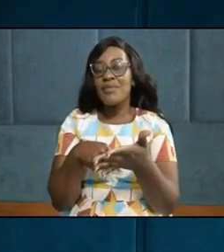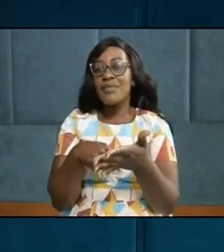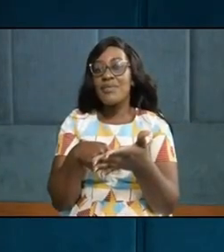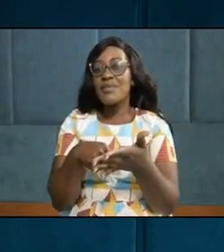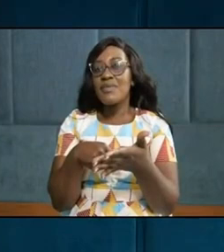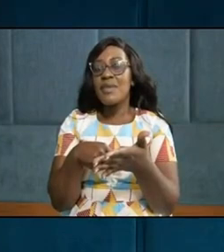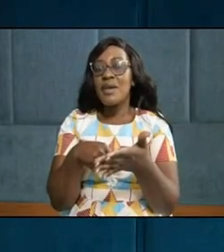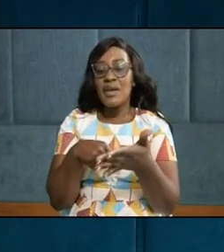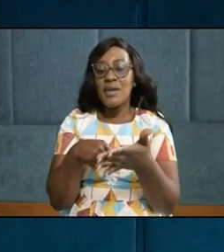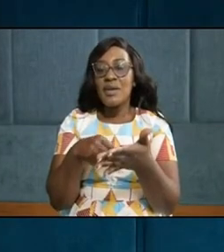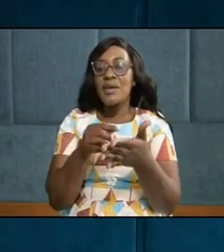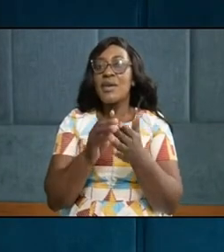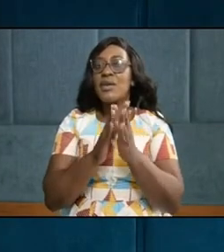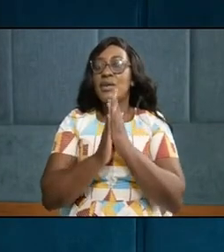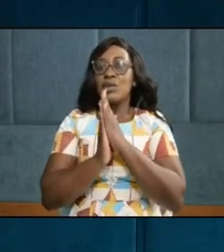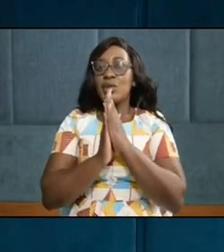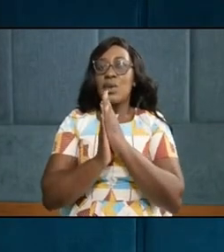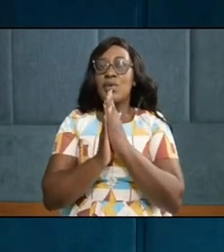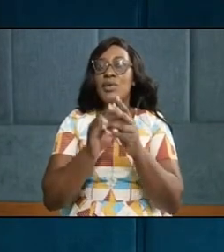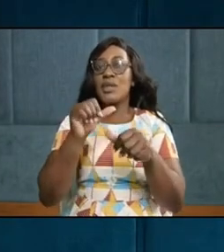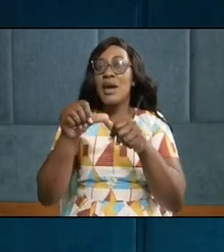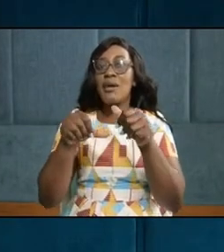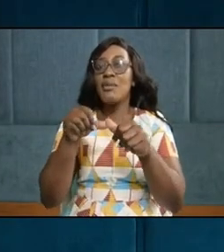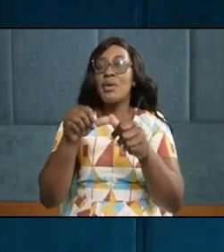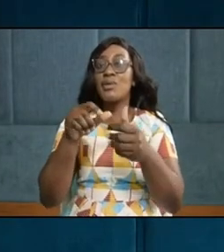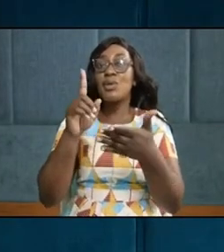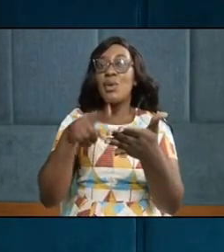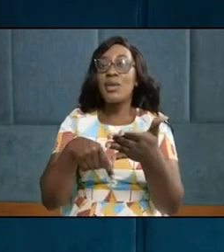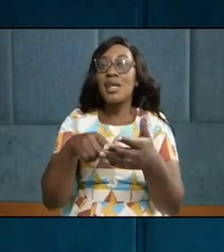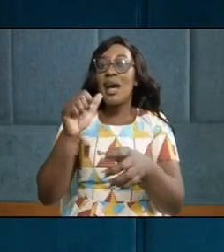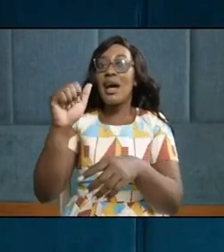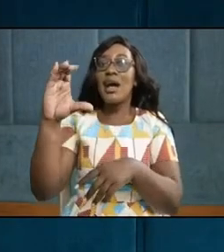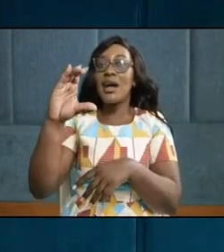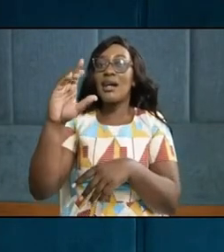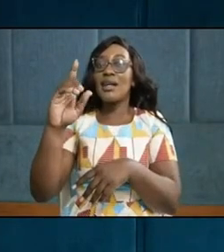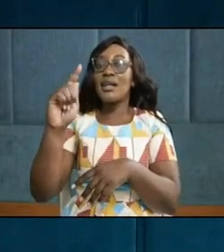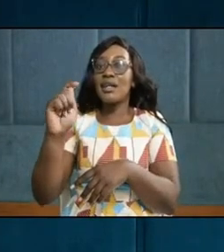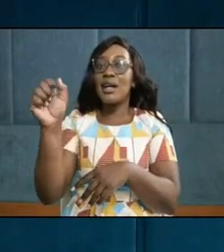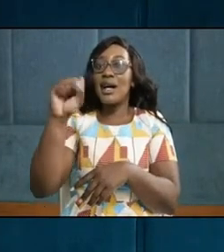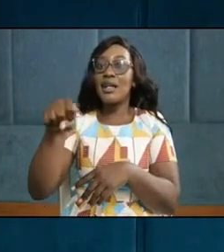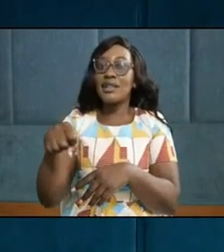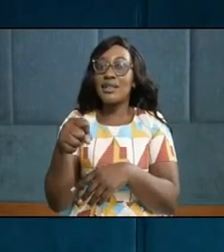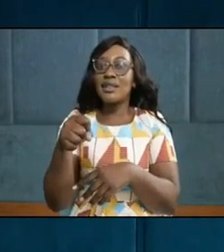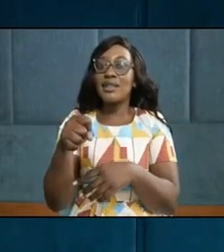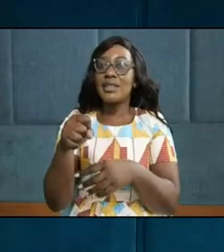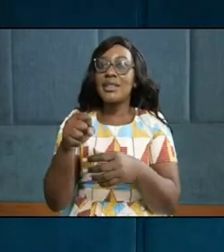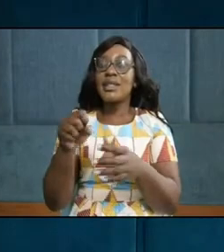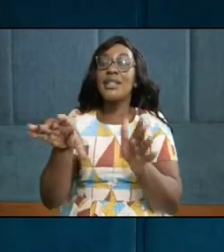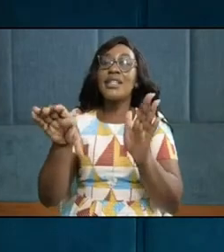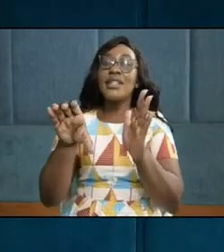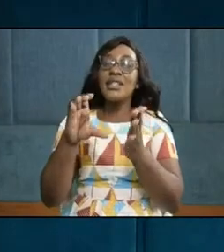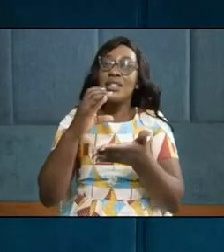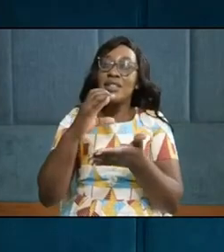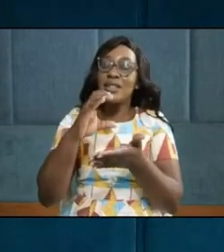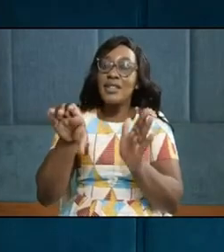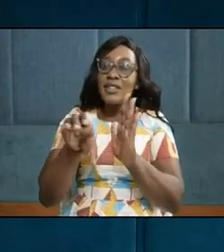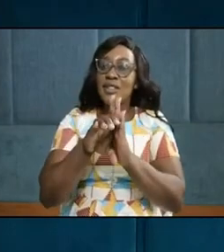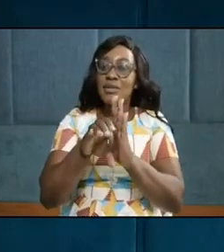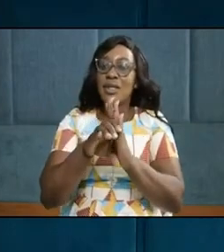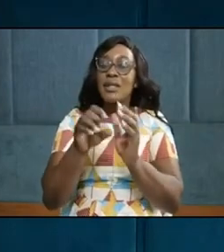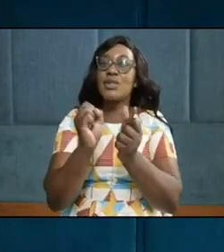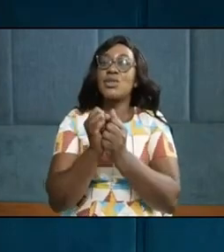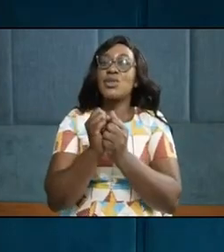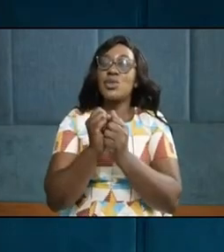our story is Acts chapter 20, verse 1 to 12. Yes, it's on Acts chapter